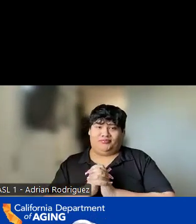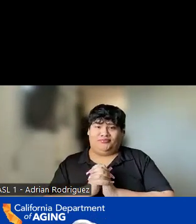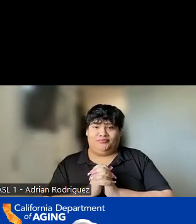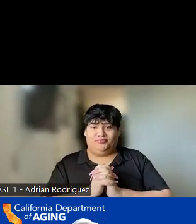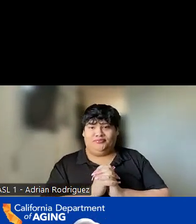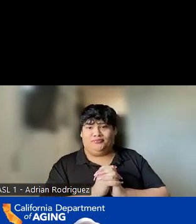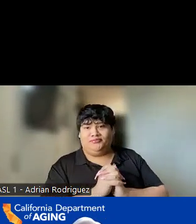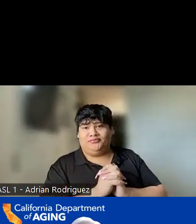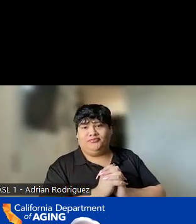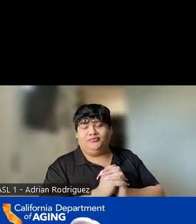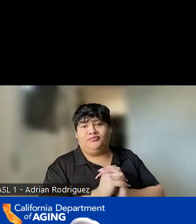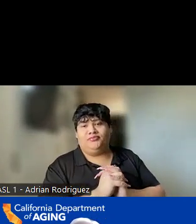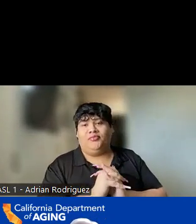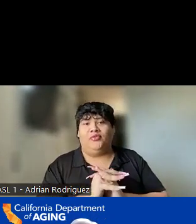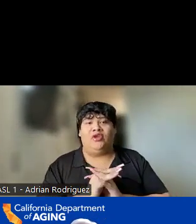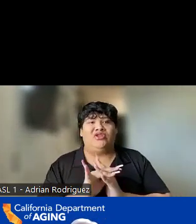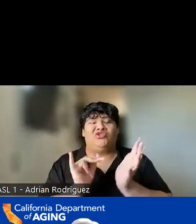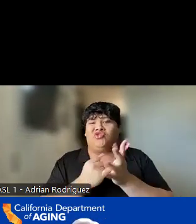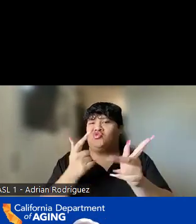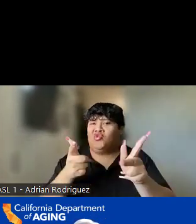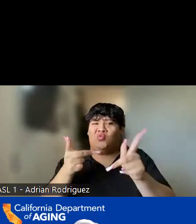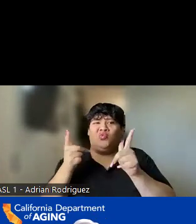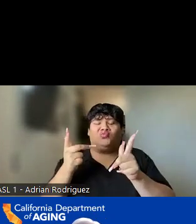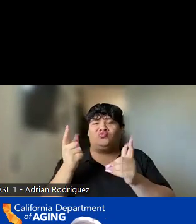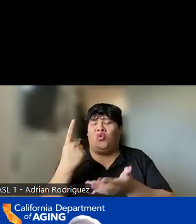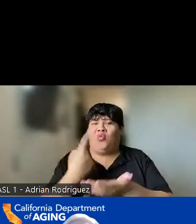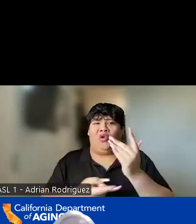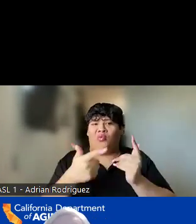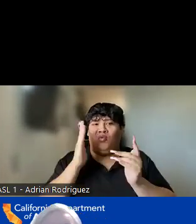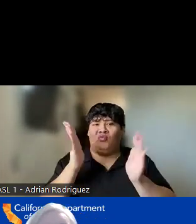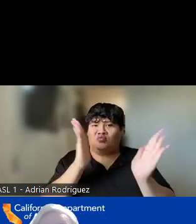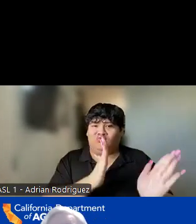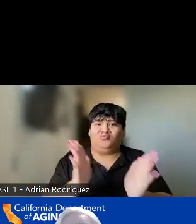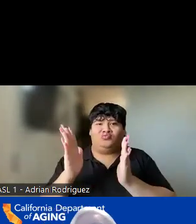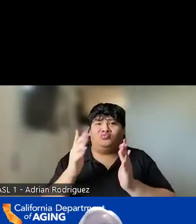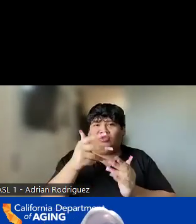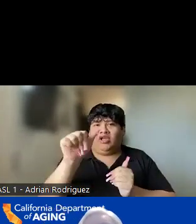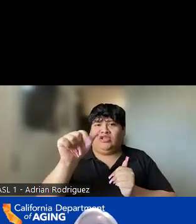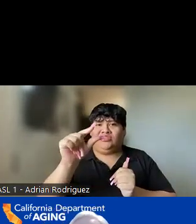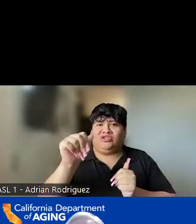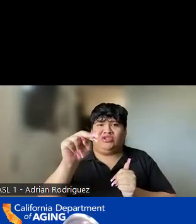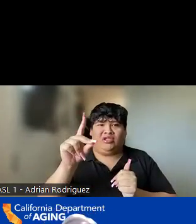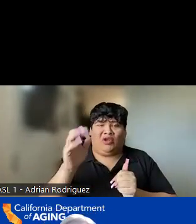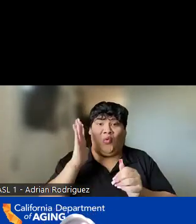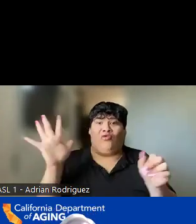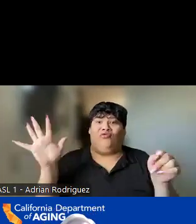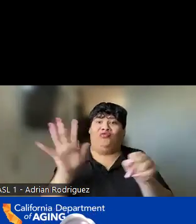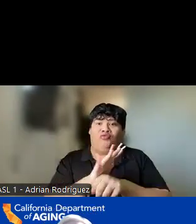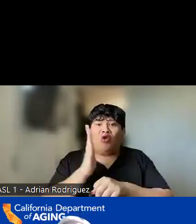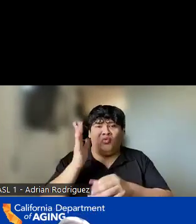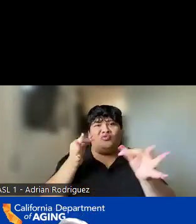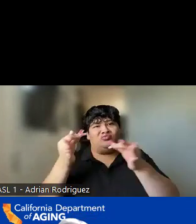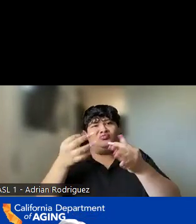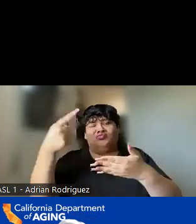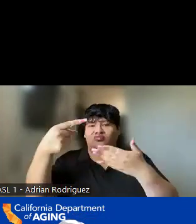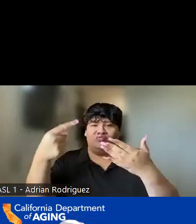Just a quick overview of our agenda. It is packed, so I will get through it so you can get to the meat